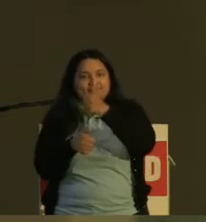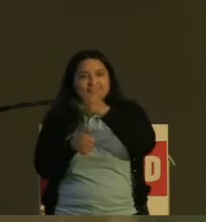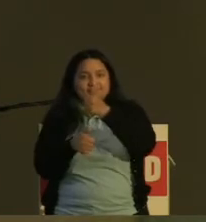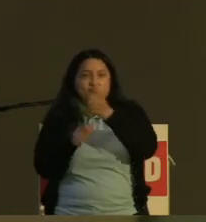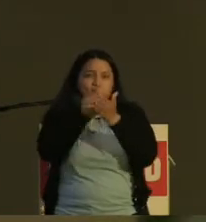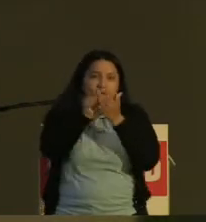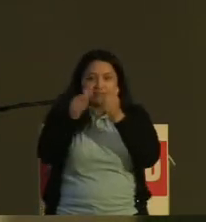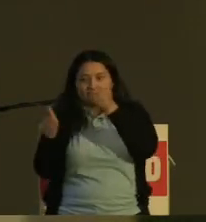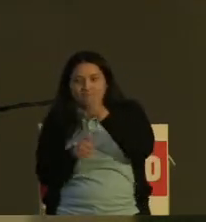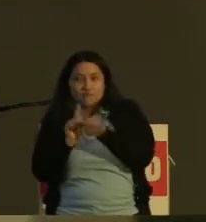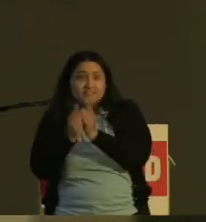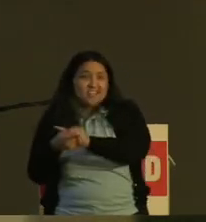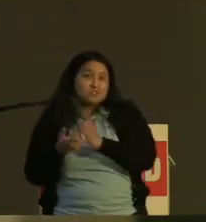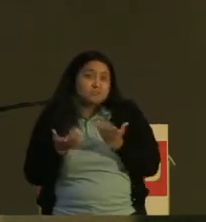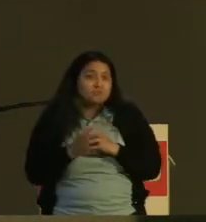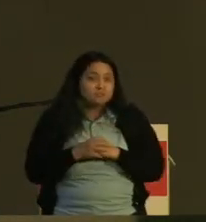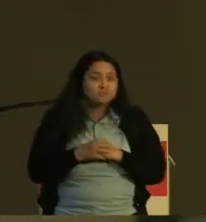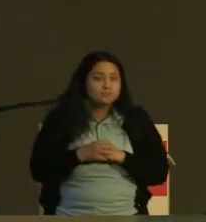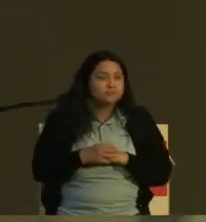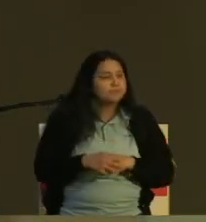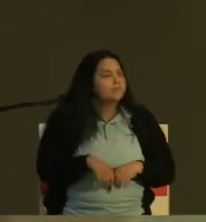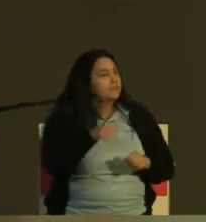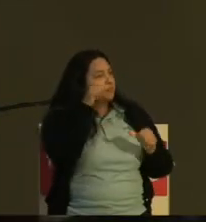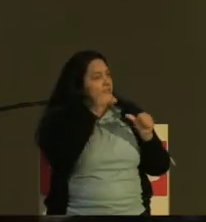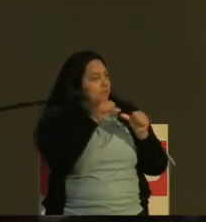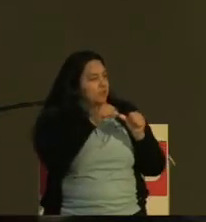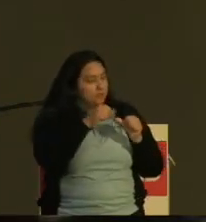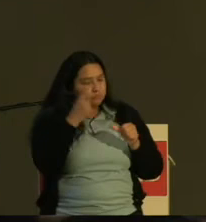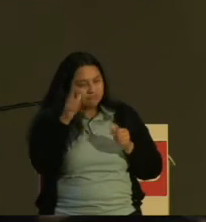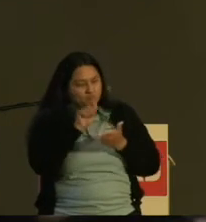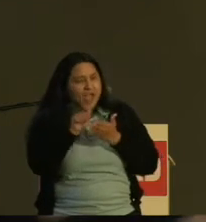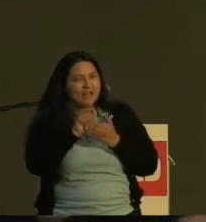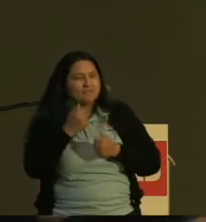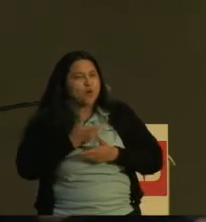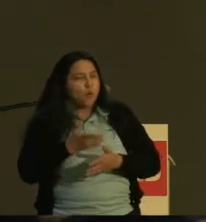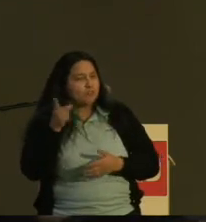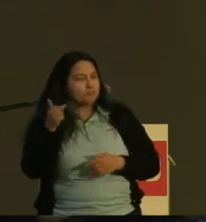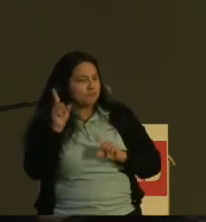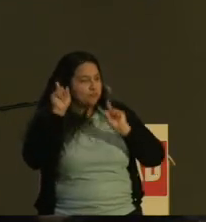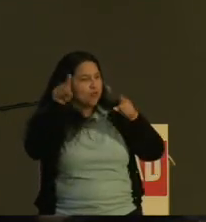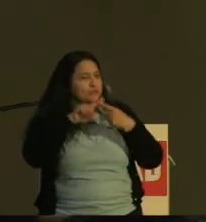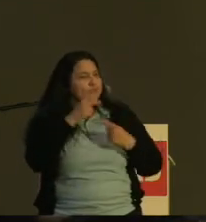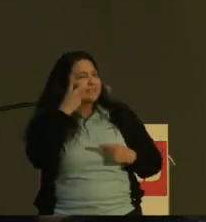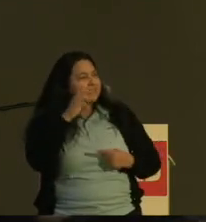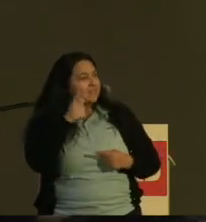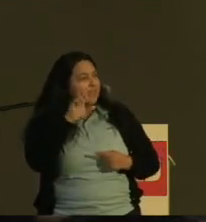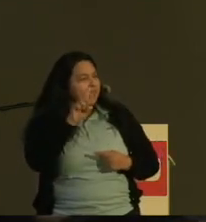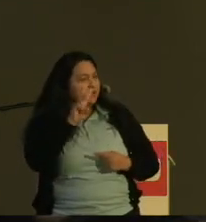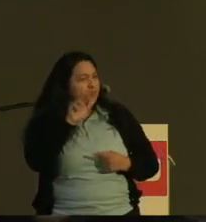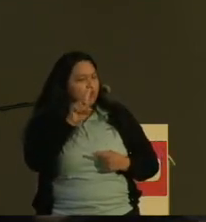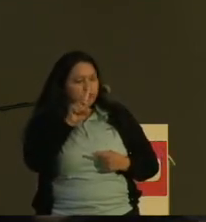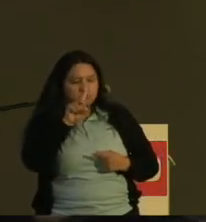I remember when Merwin started writing poetry, he went to see Ezra Pound, and Ezra Pound said to